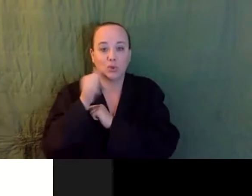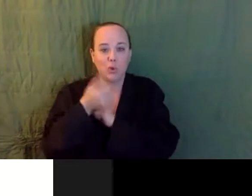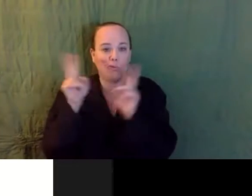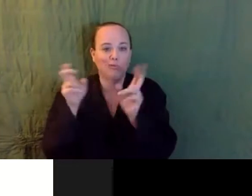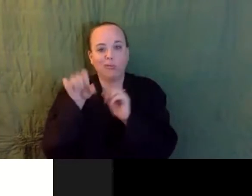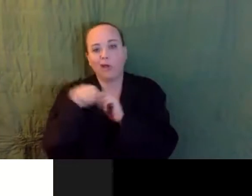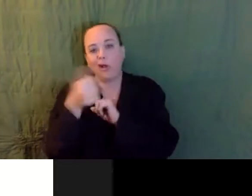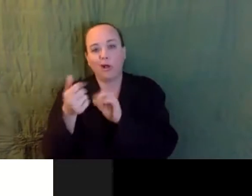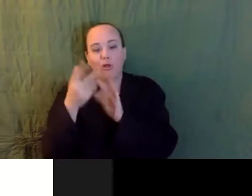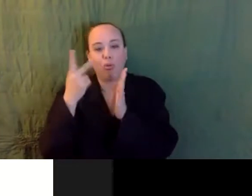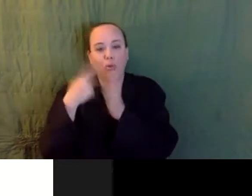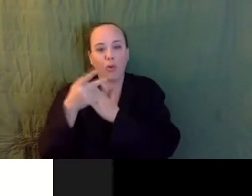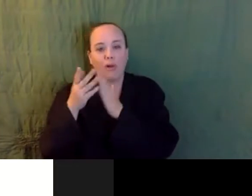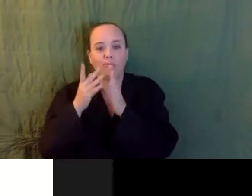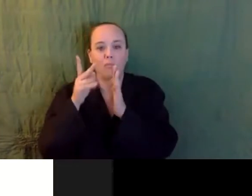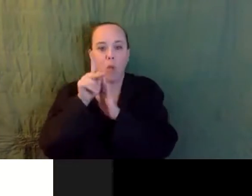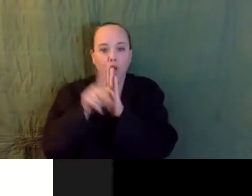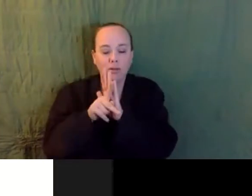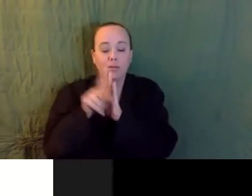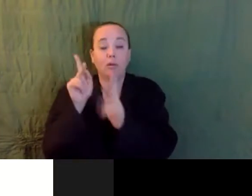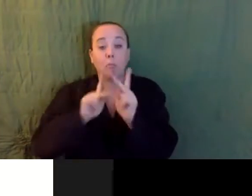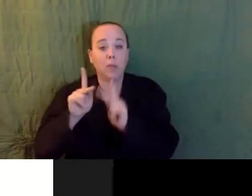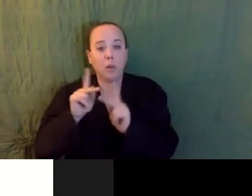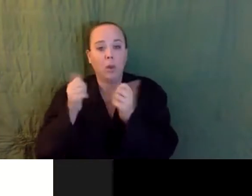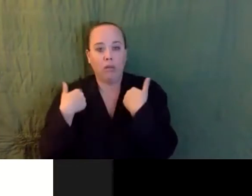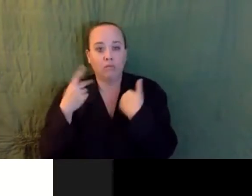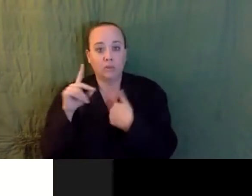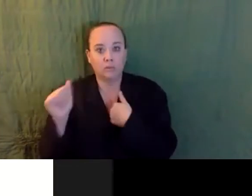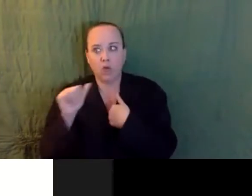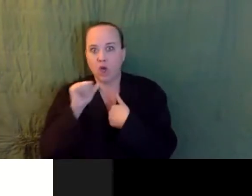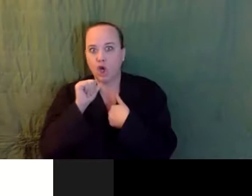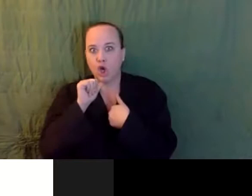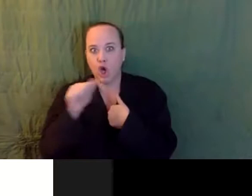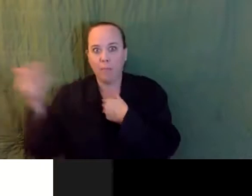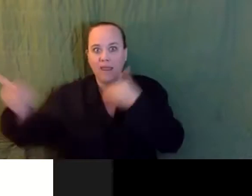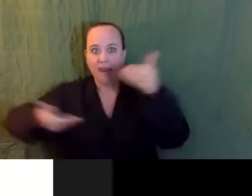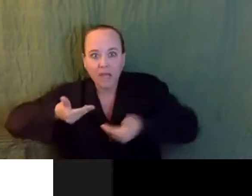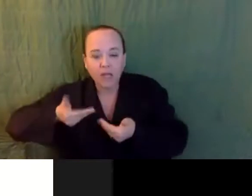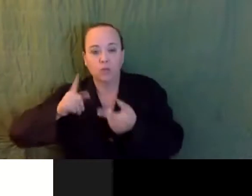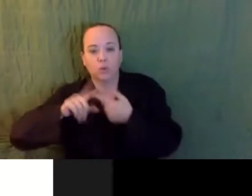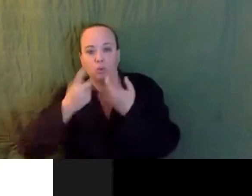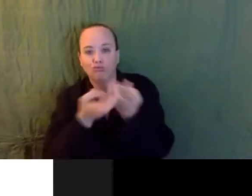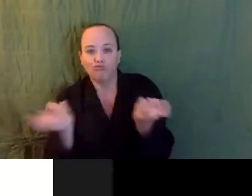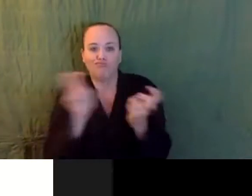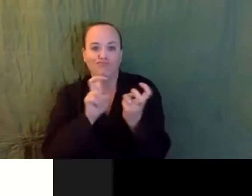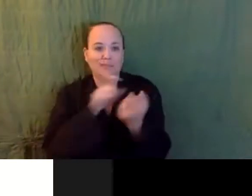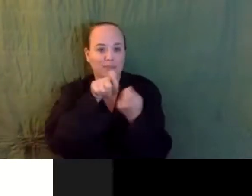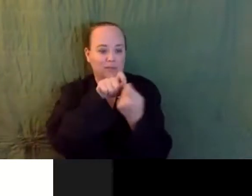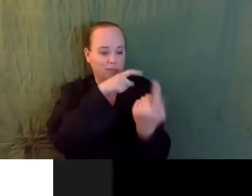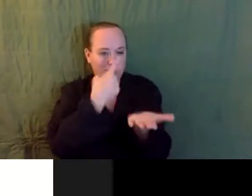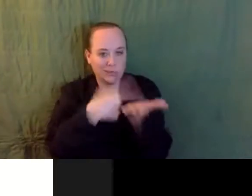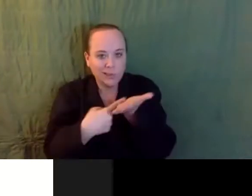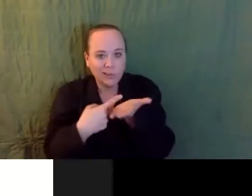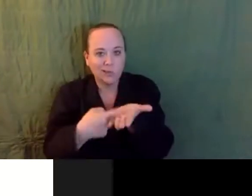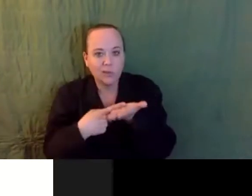that people with disabilities have not been brought to the table to specifically discuss